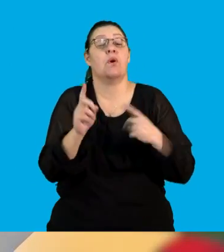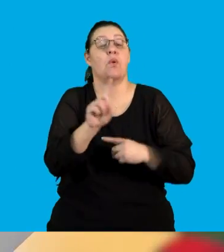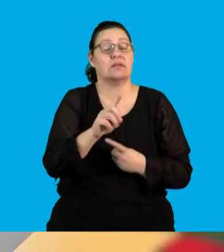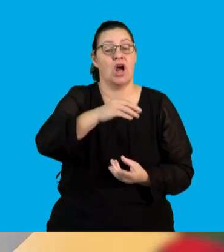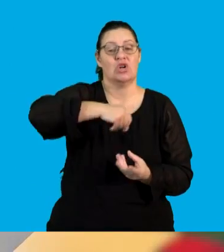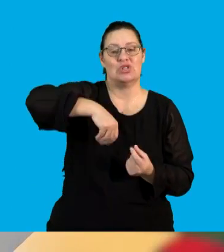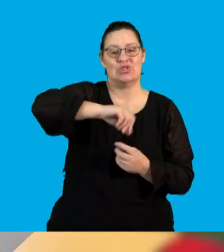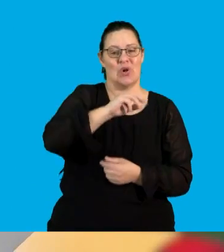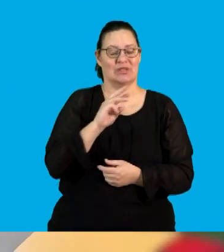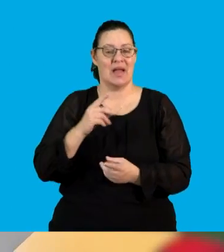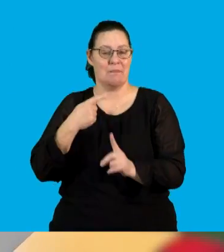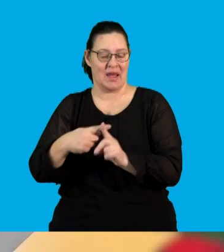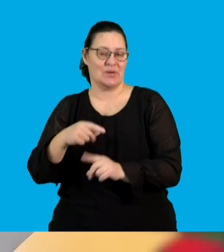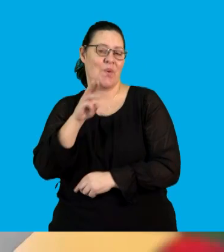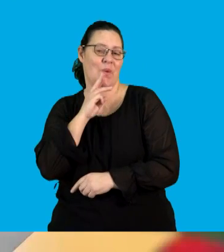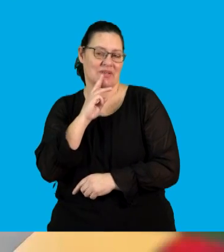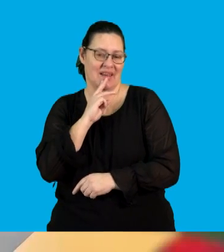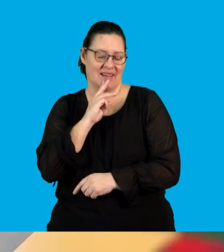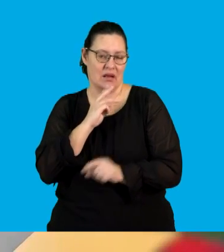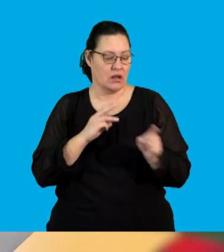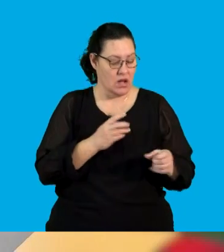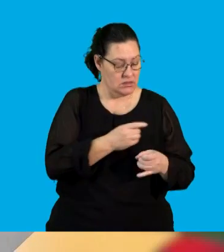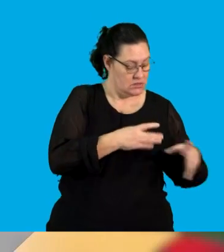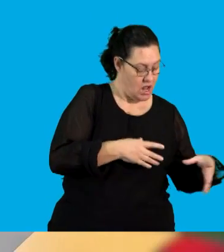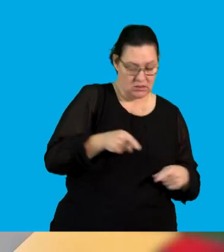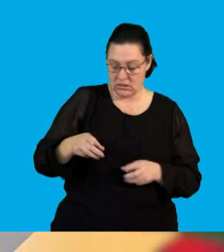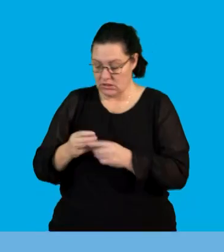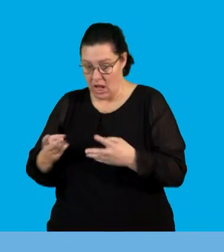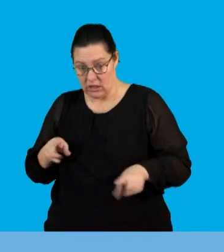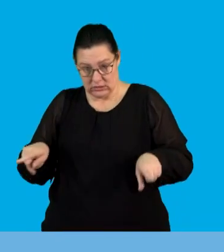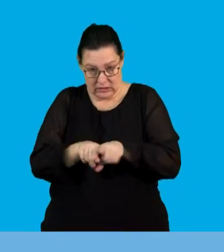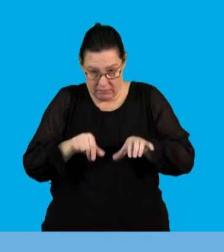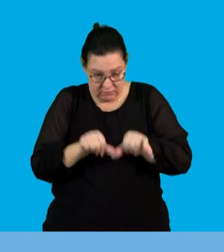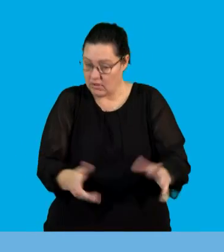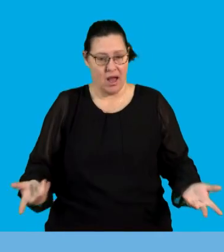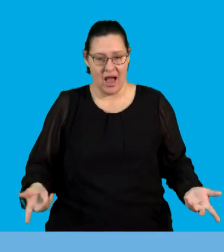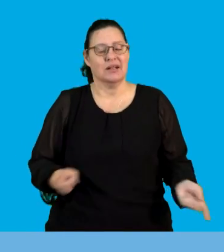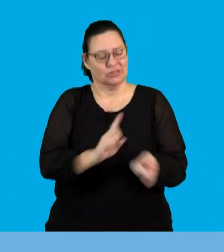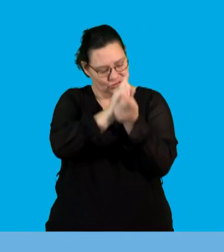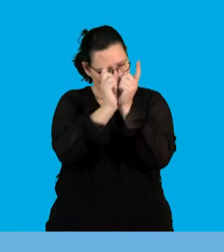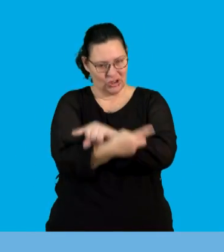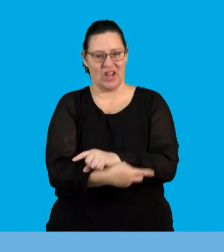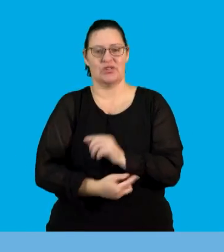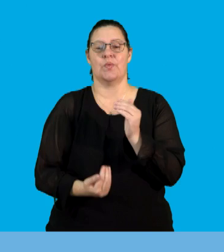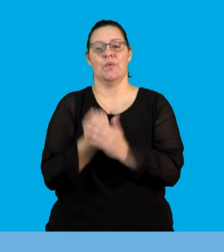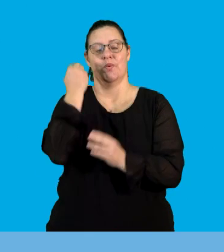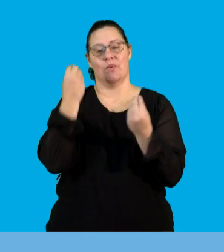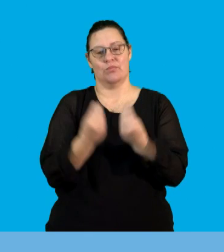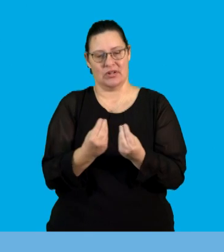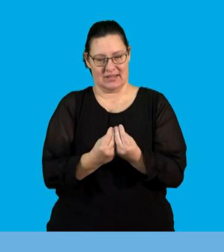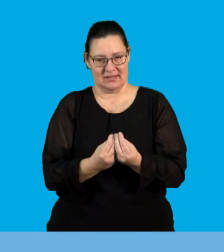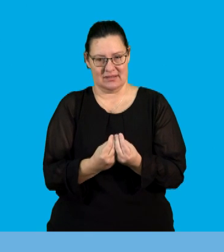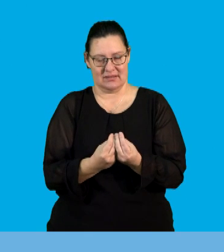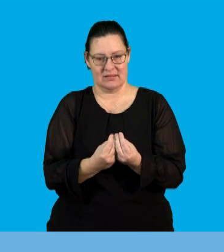acid and a base as the product, but something completely different, being salt and water. And the pH of those products will be determined by